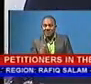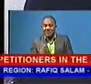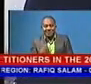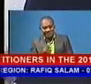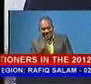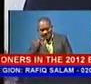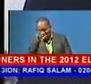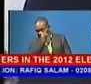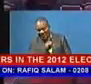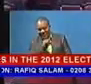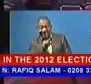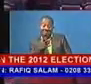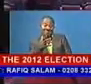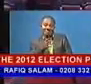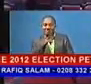Whatever.